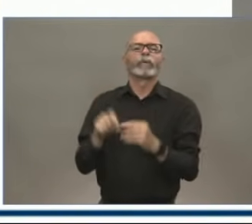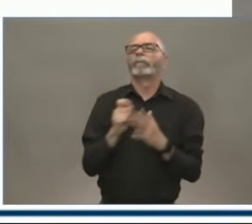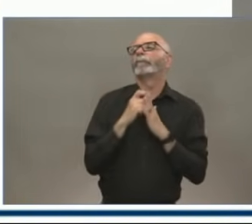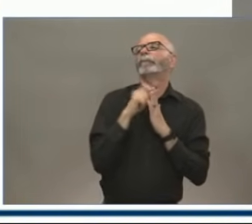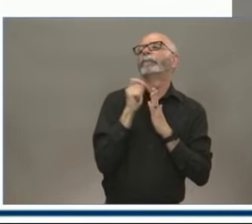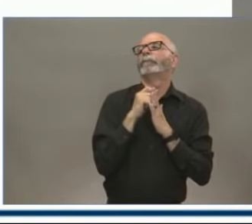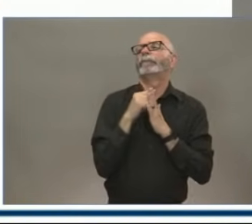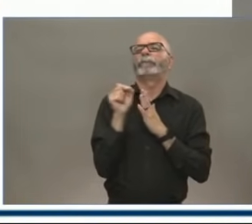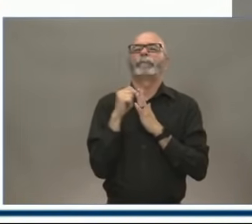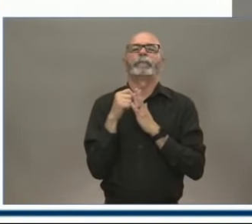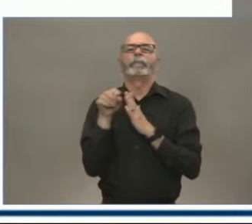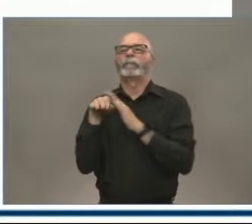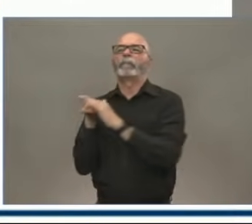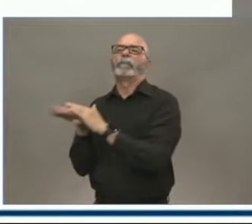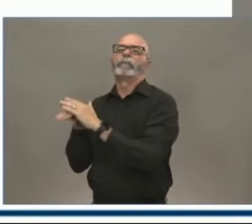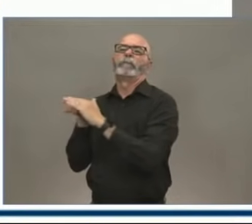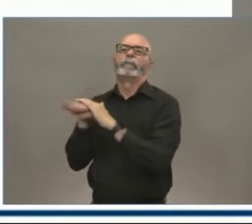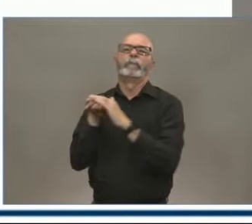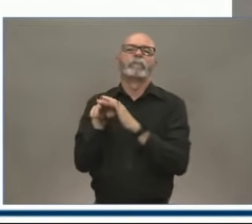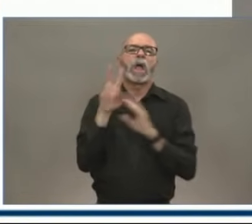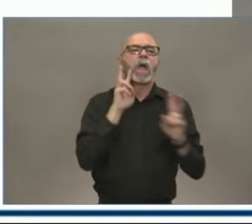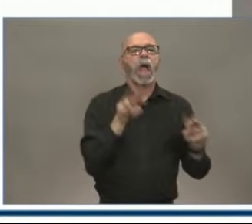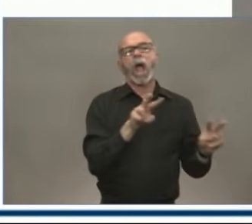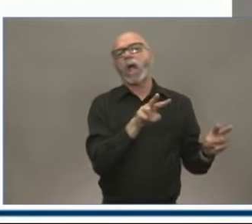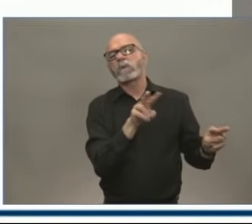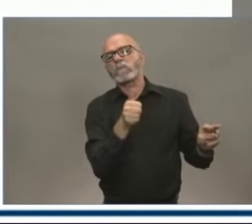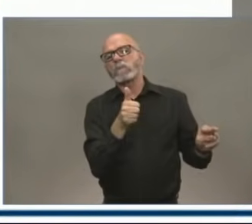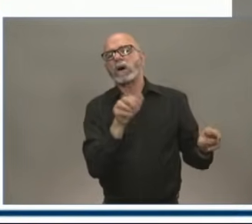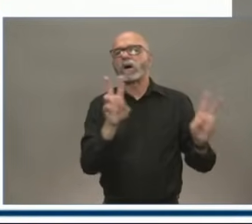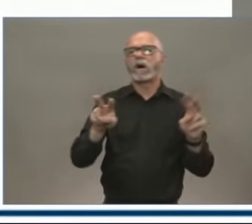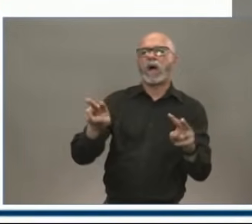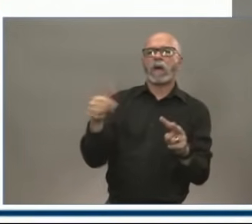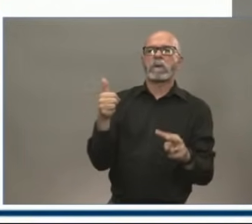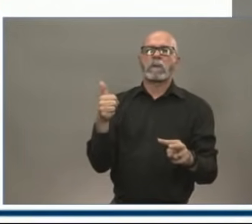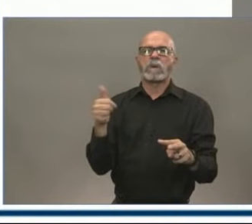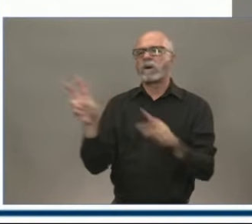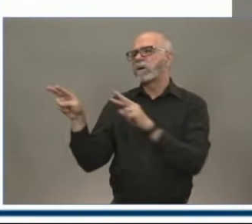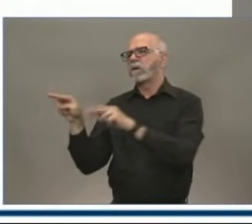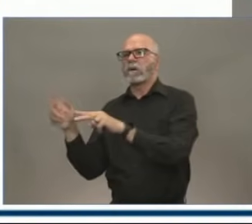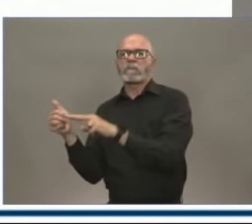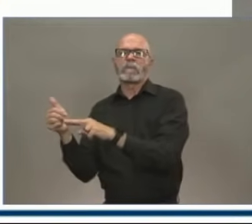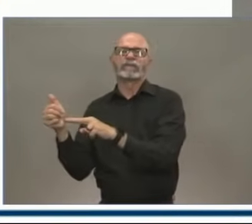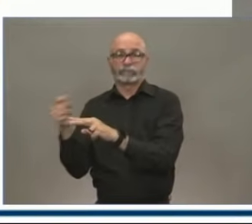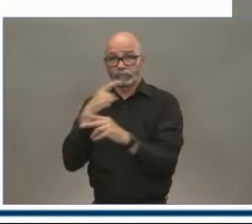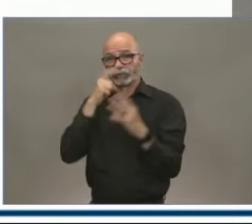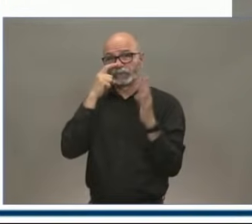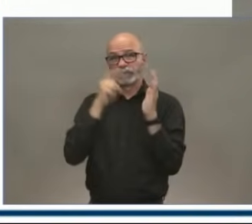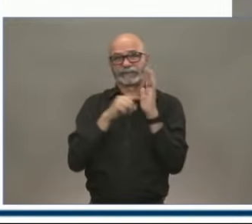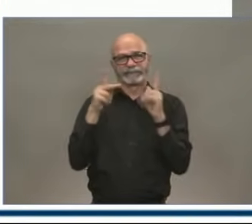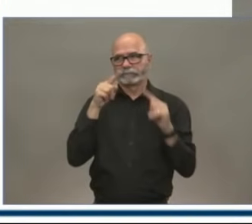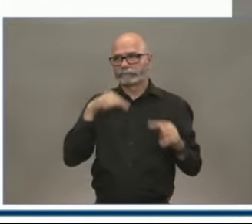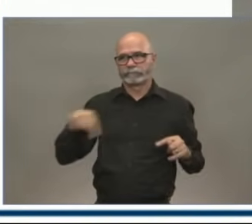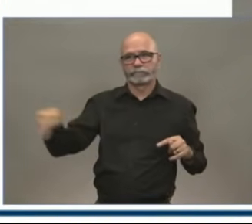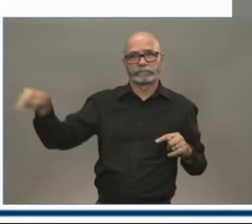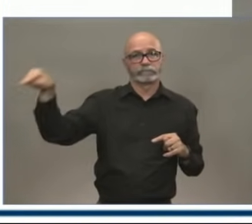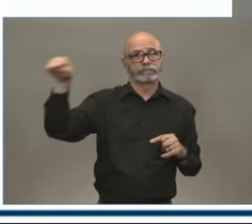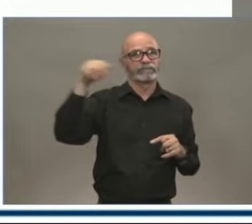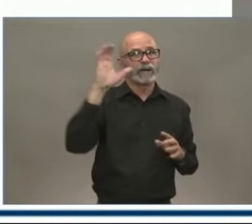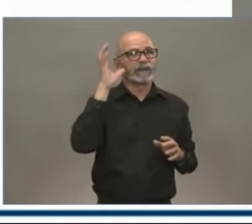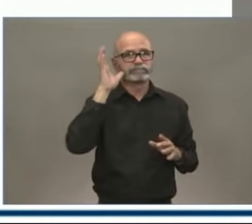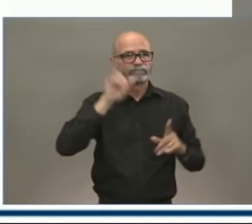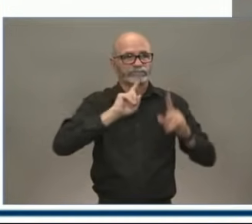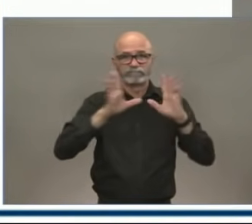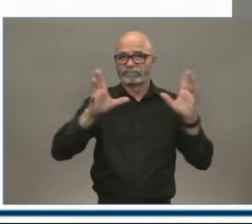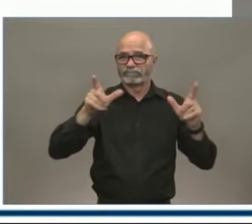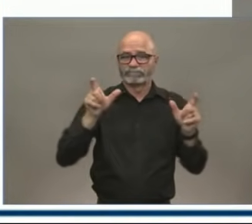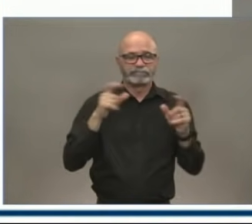weekend as part of our ongoing monitoring and enforcement, and found that all of these retail locations were in full compliance with the COVID